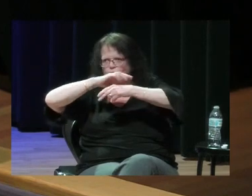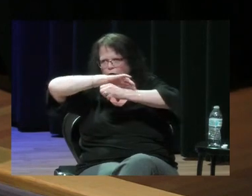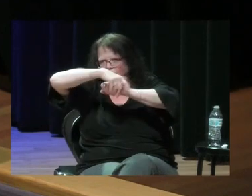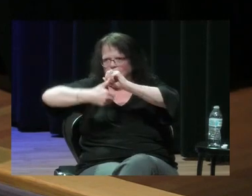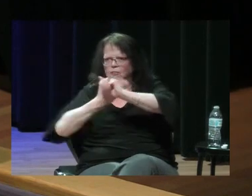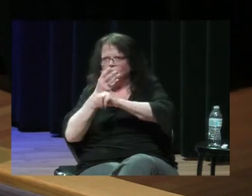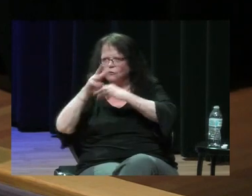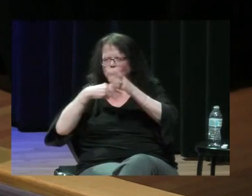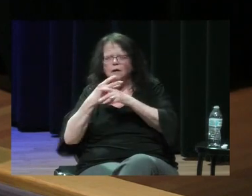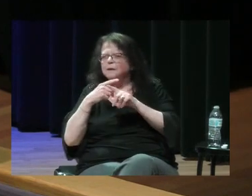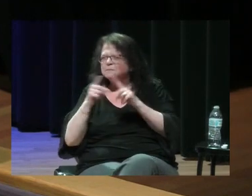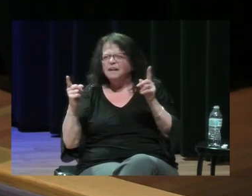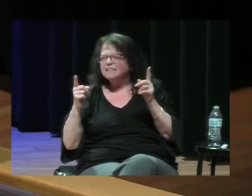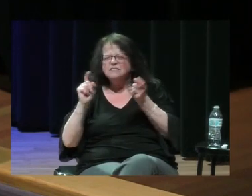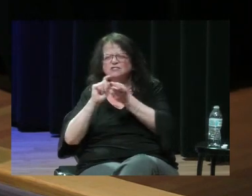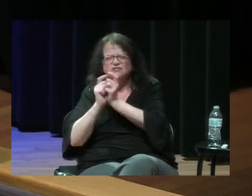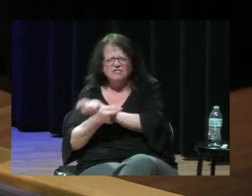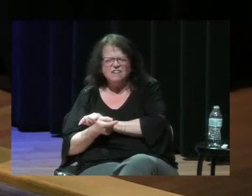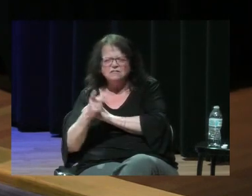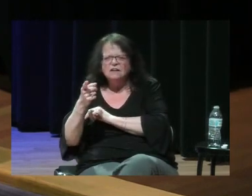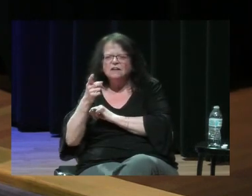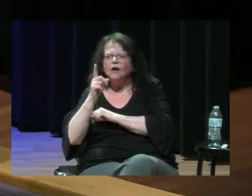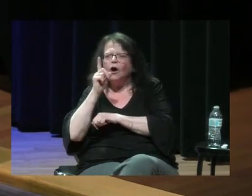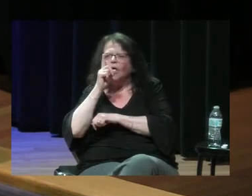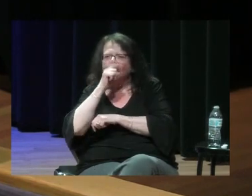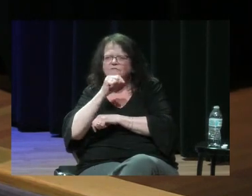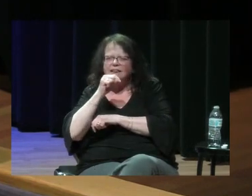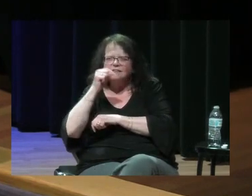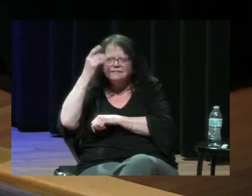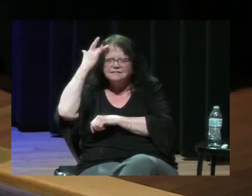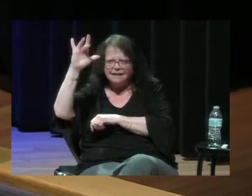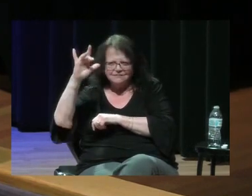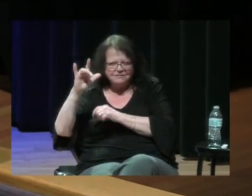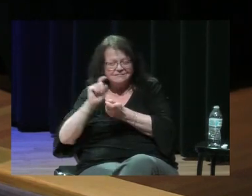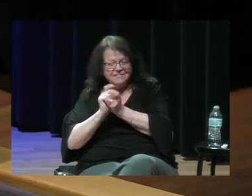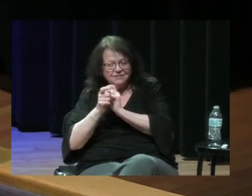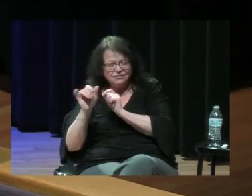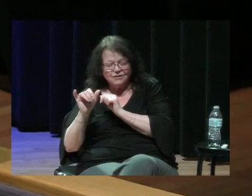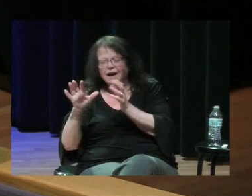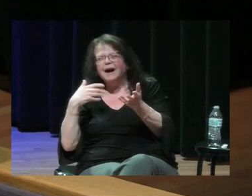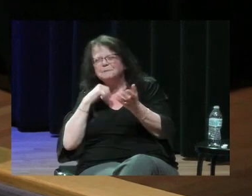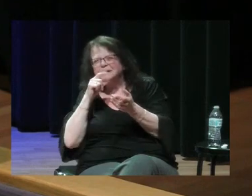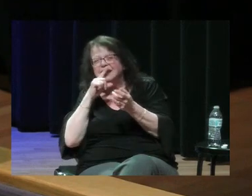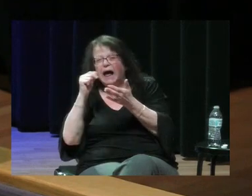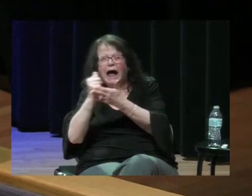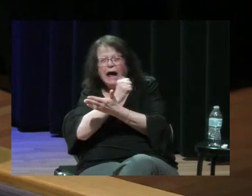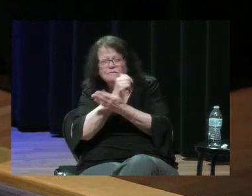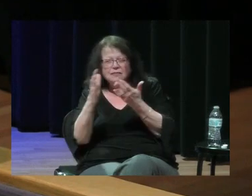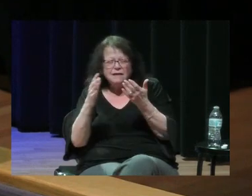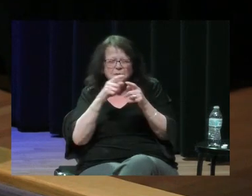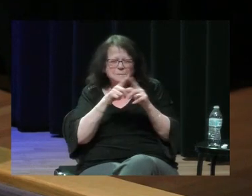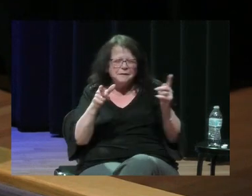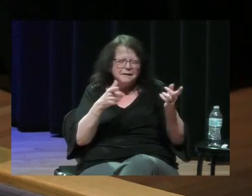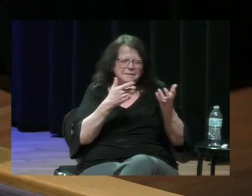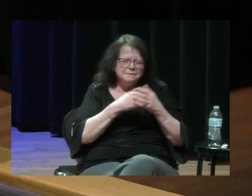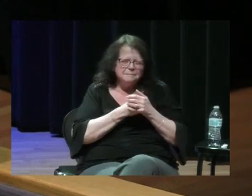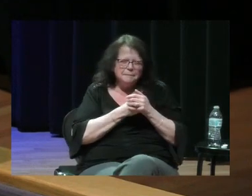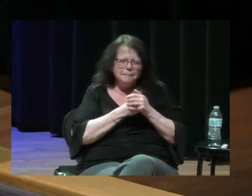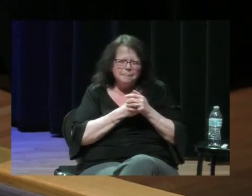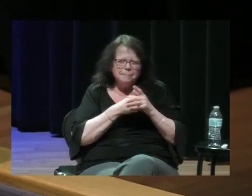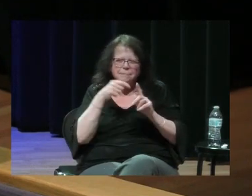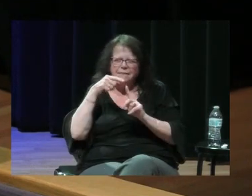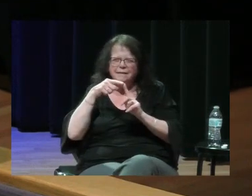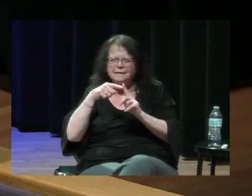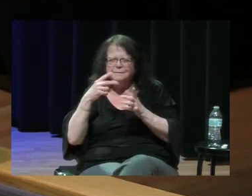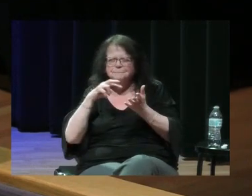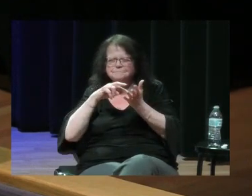and artificial intelligence is gonna change that. It's gonna change a lot of things. But I'm not gonna say everything because, again, I'm not gonna fall in that trap again where we think it